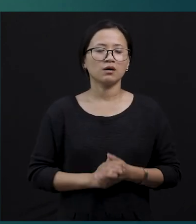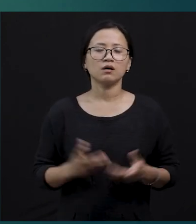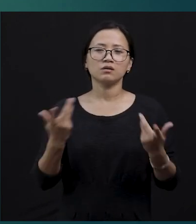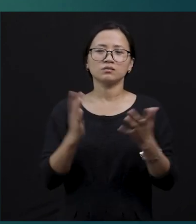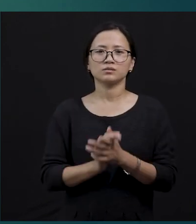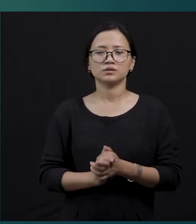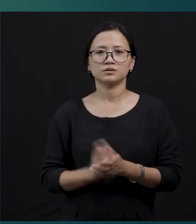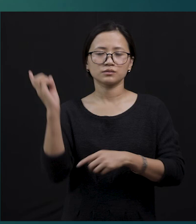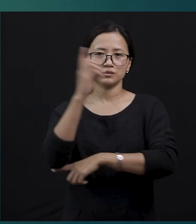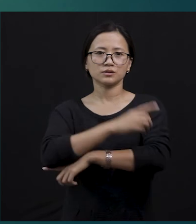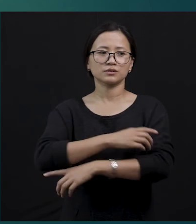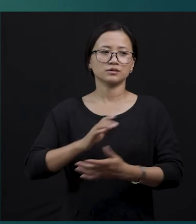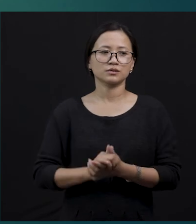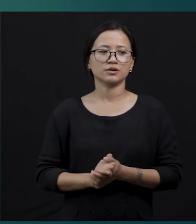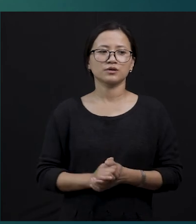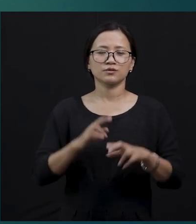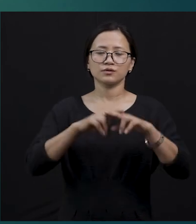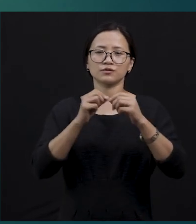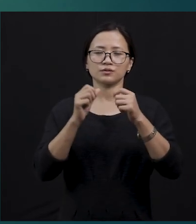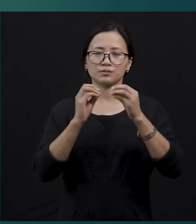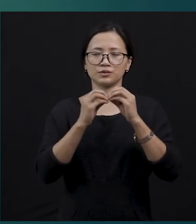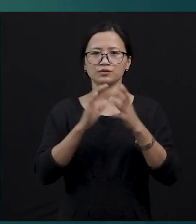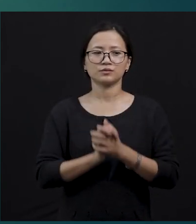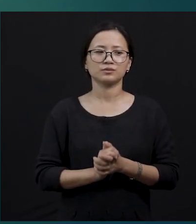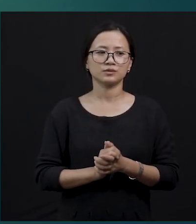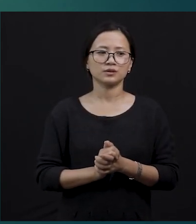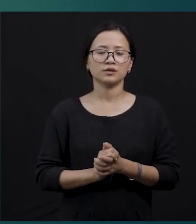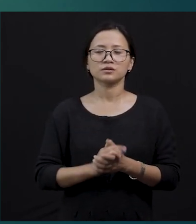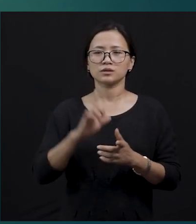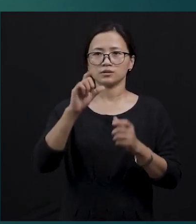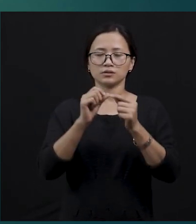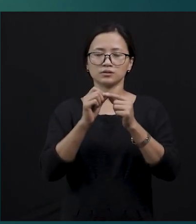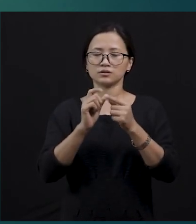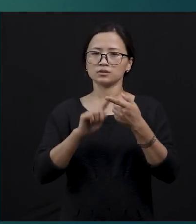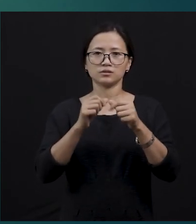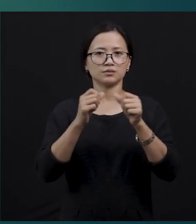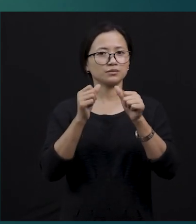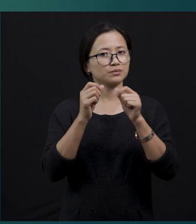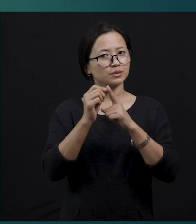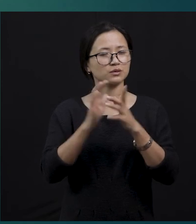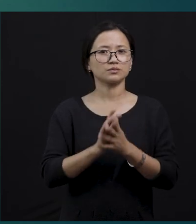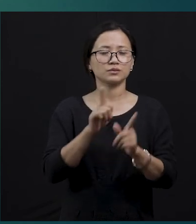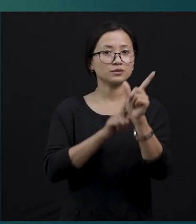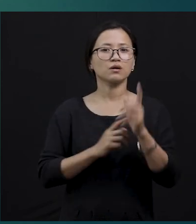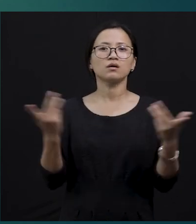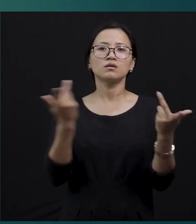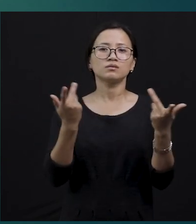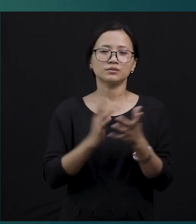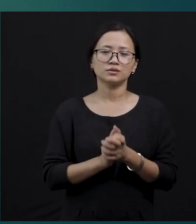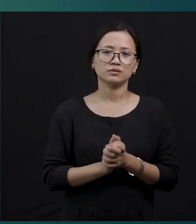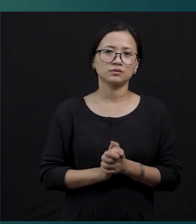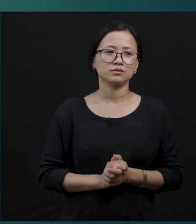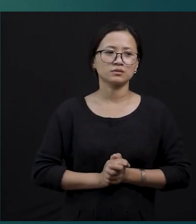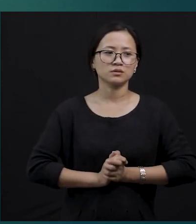days February has during leap year? So we just learned that during the leap years, February will